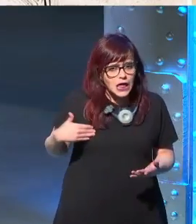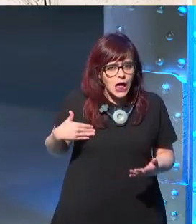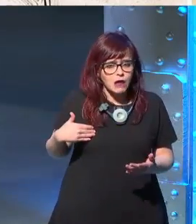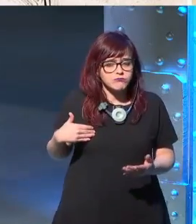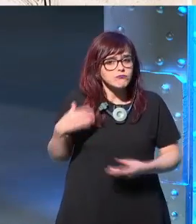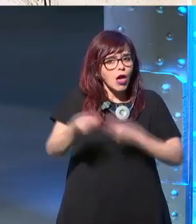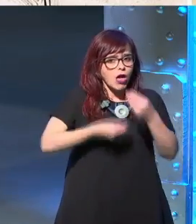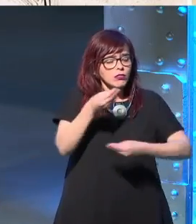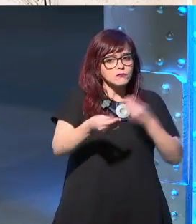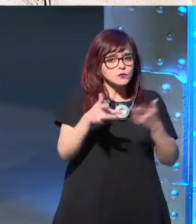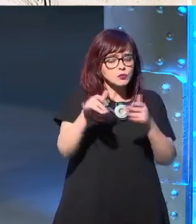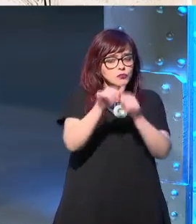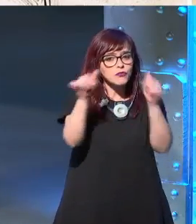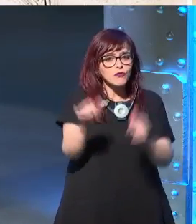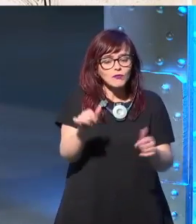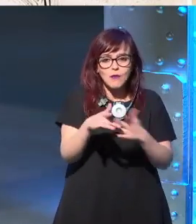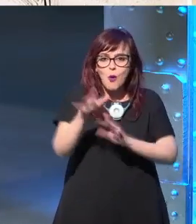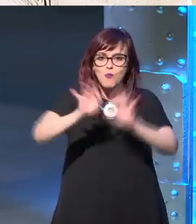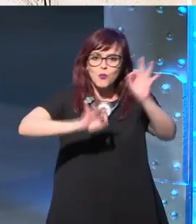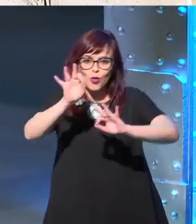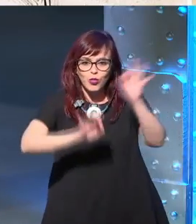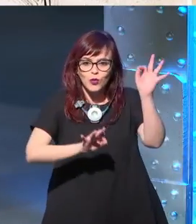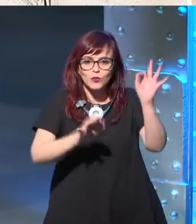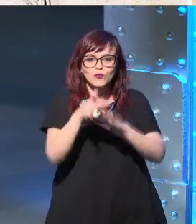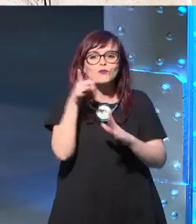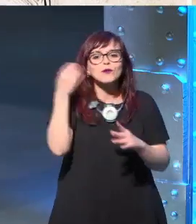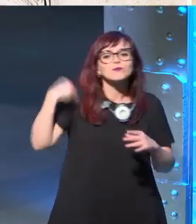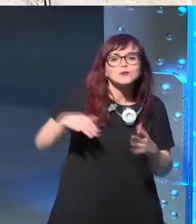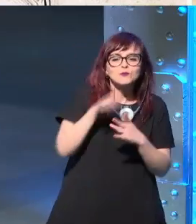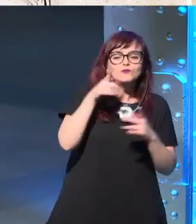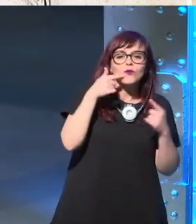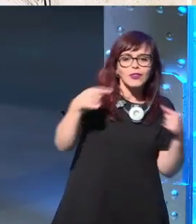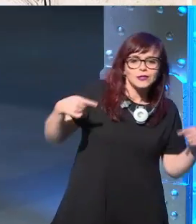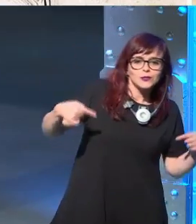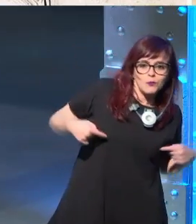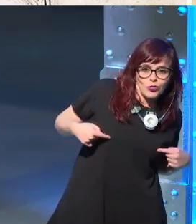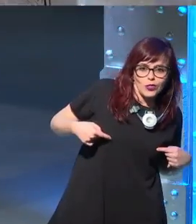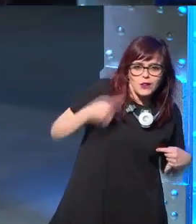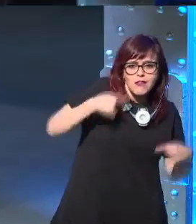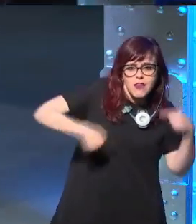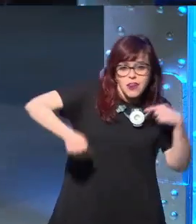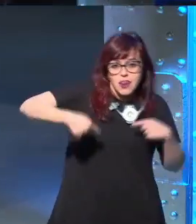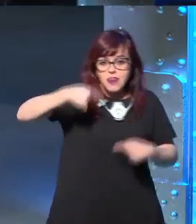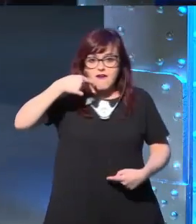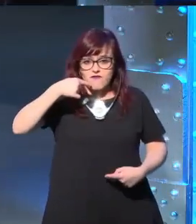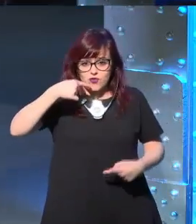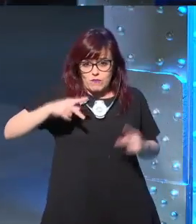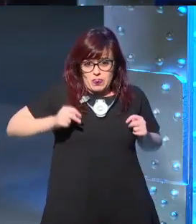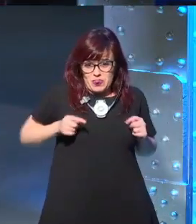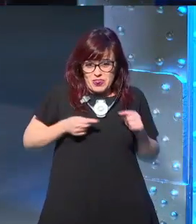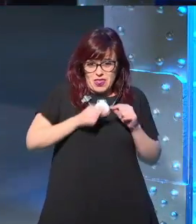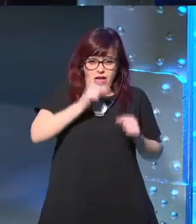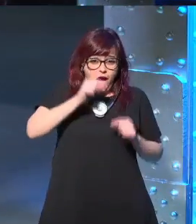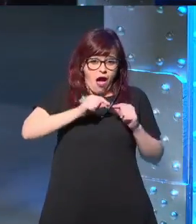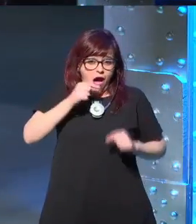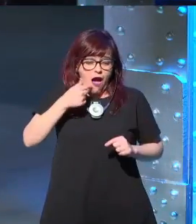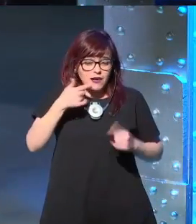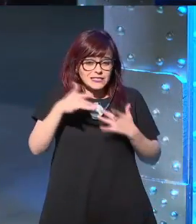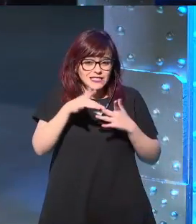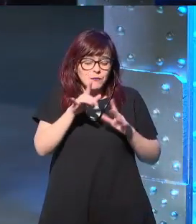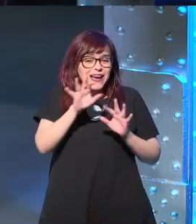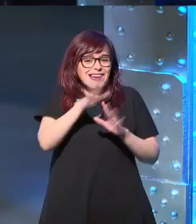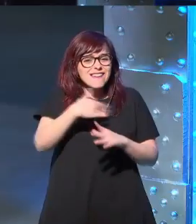lips. Standing, running, riding. He makes his assistants do all these poses so he can get every single one of the